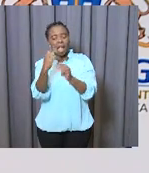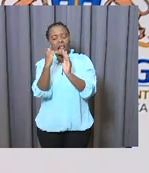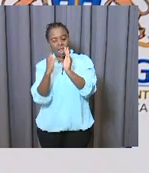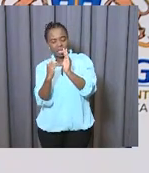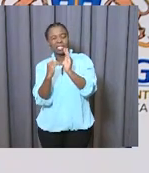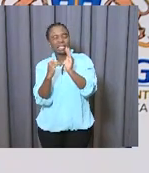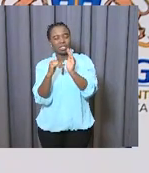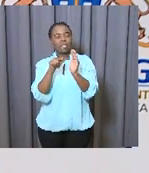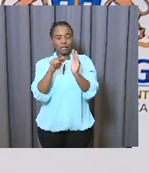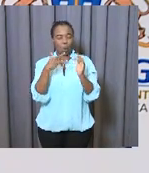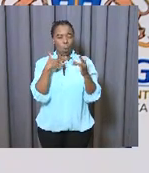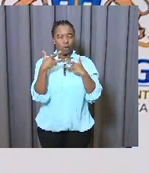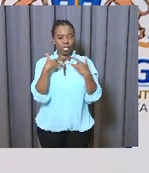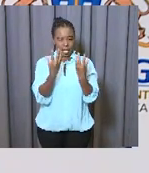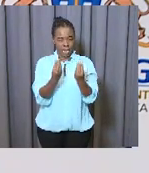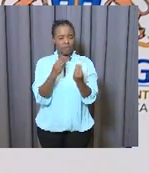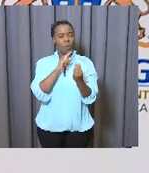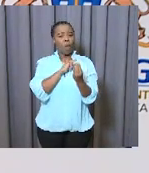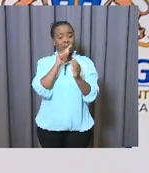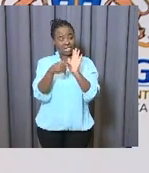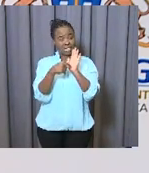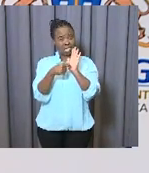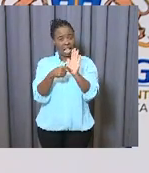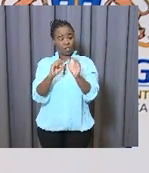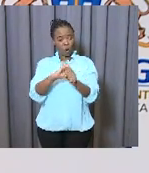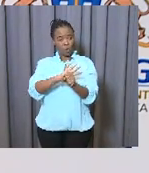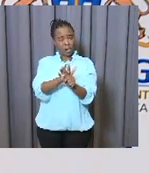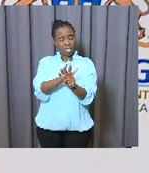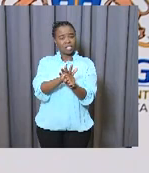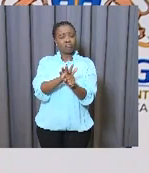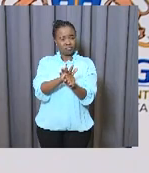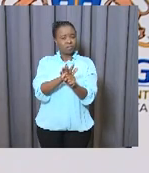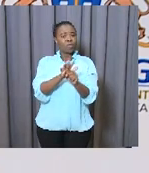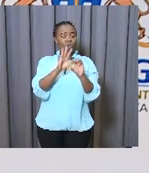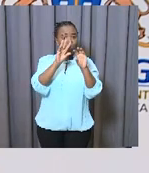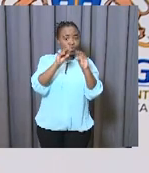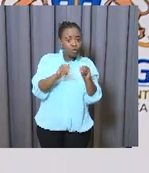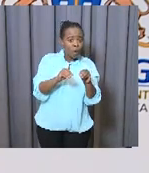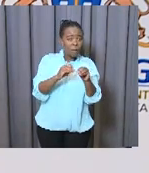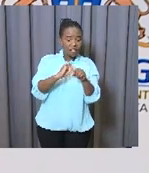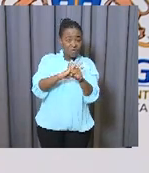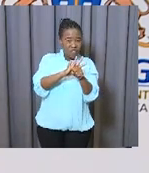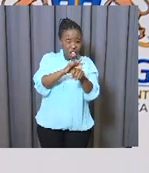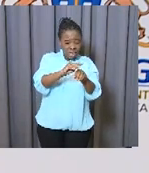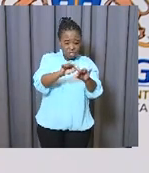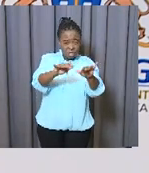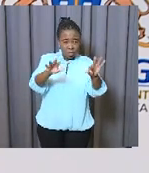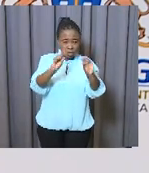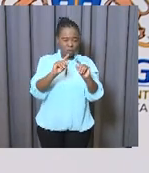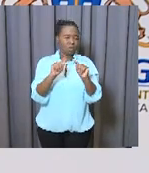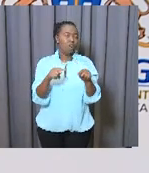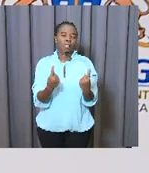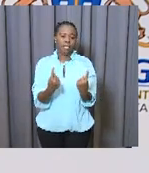and it is known. The science of COVID is that you will not really stop the infections. All you can do